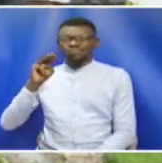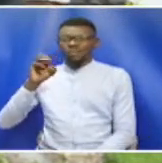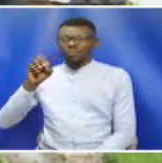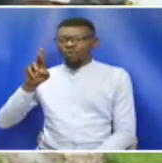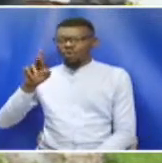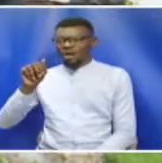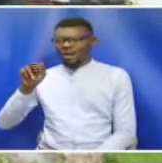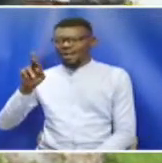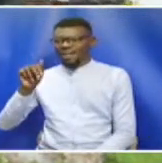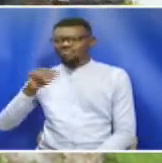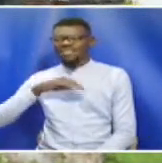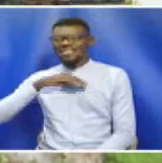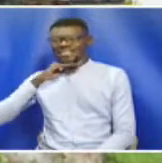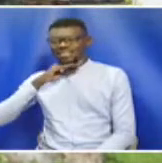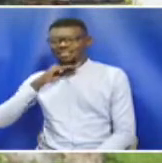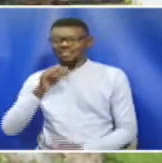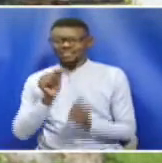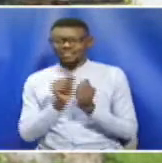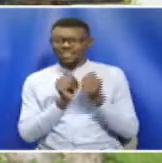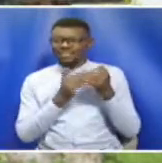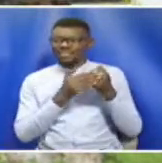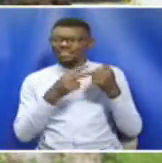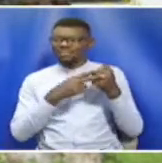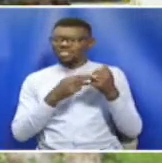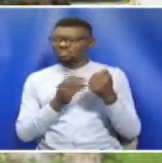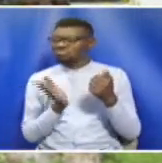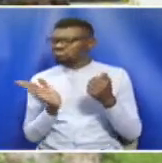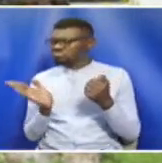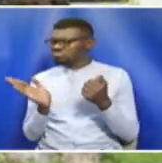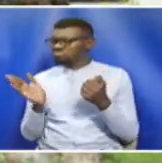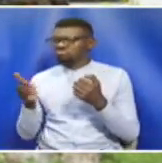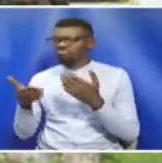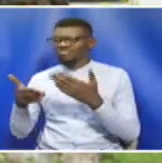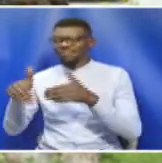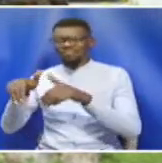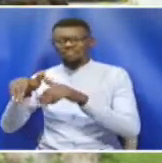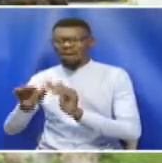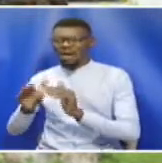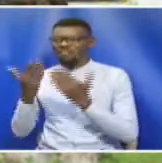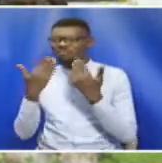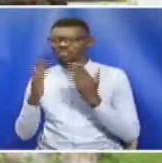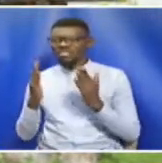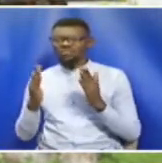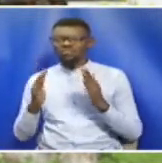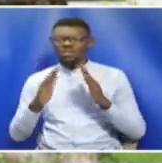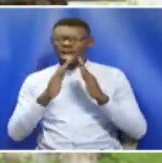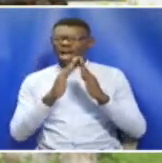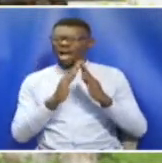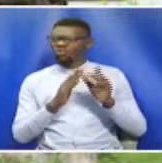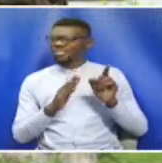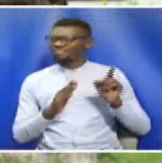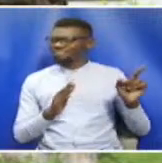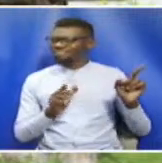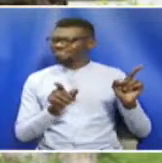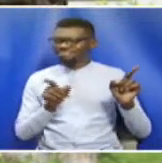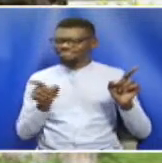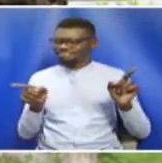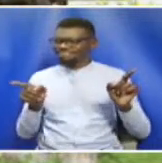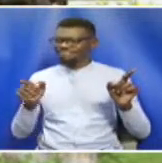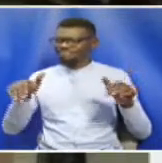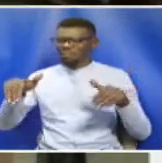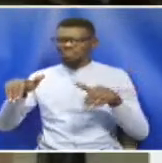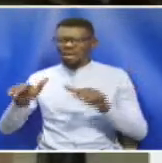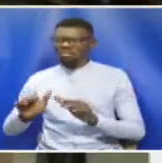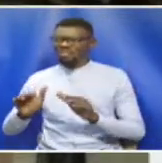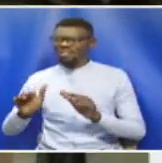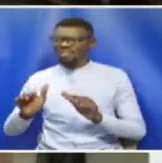1970. And to my left, his grave. The distance between the house and the grave, too close. Perhaps